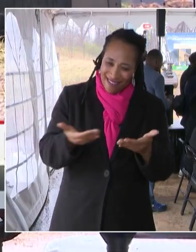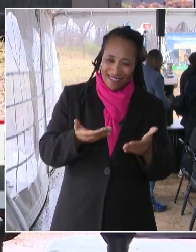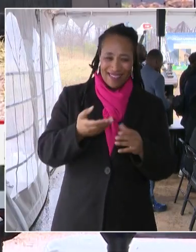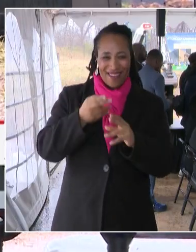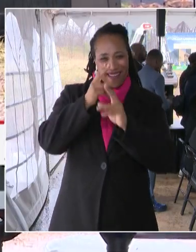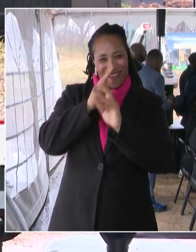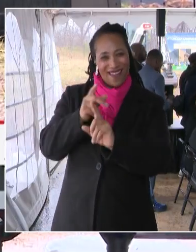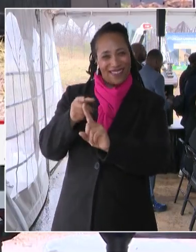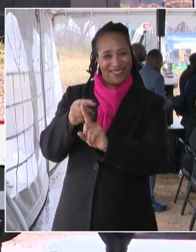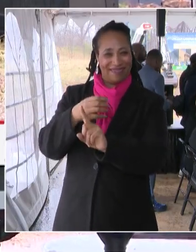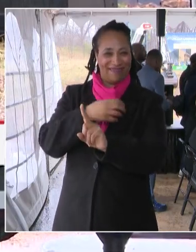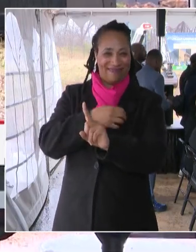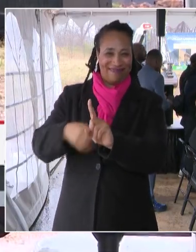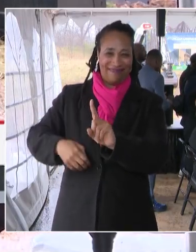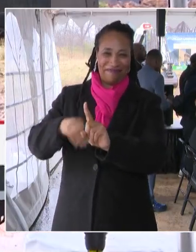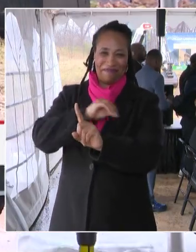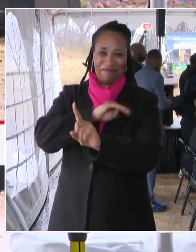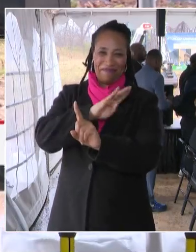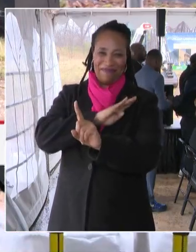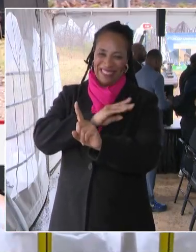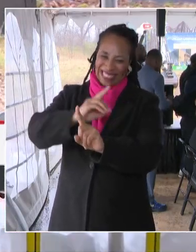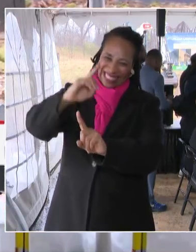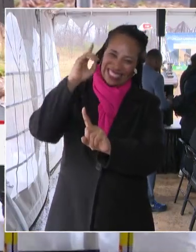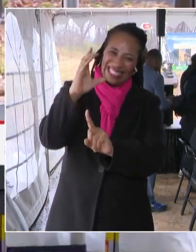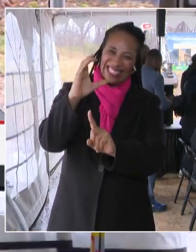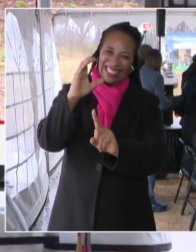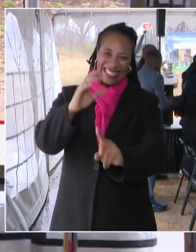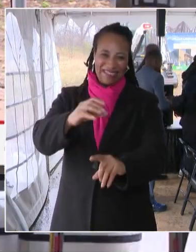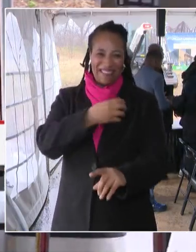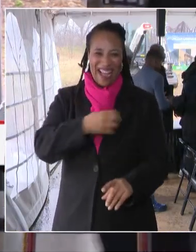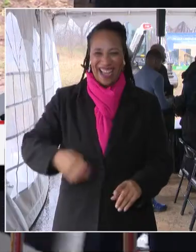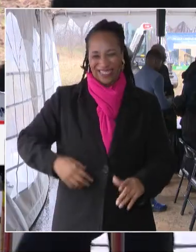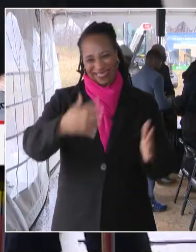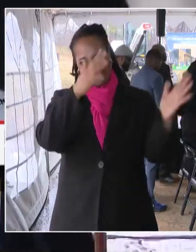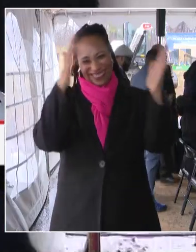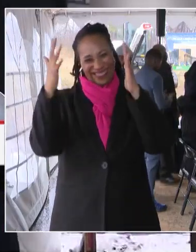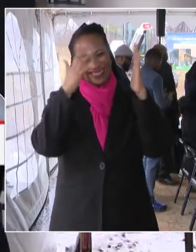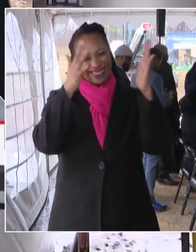D.C., Mayor Muriel Bowser. Way to